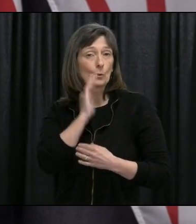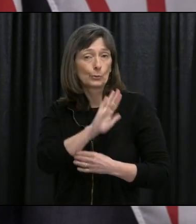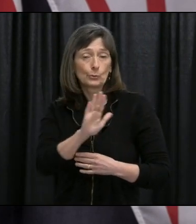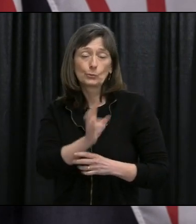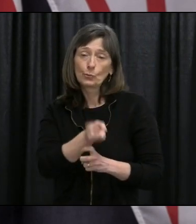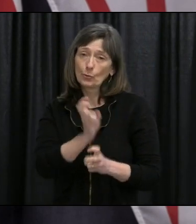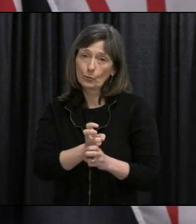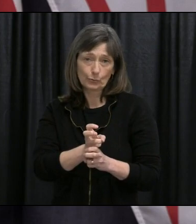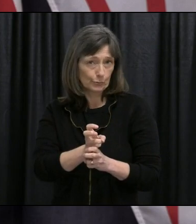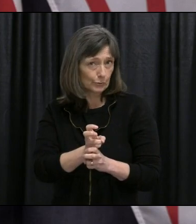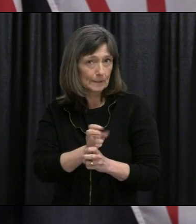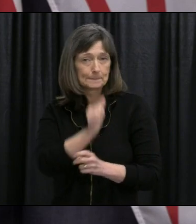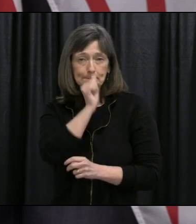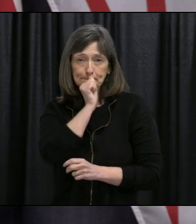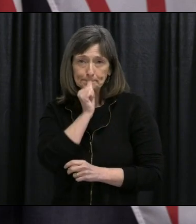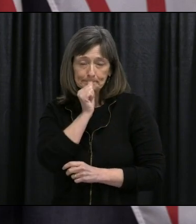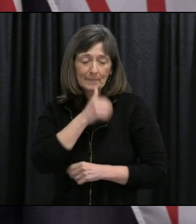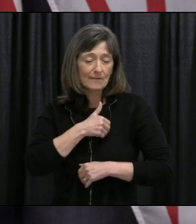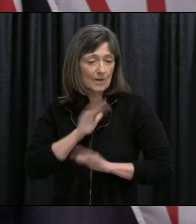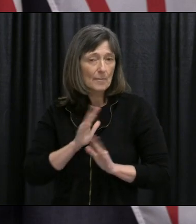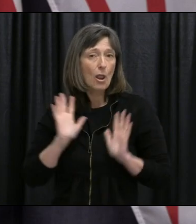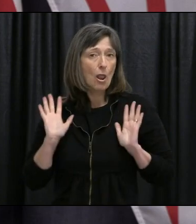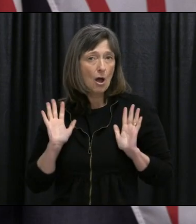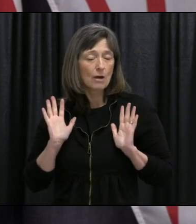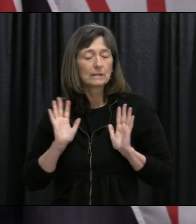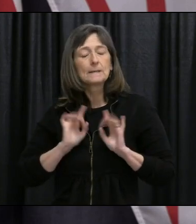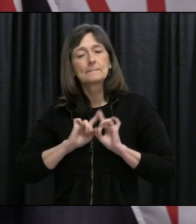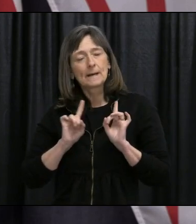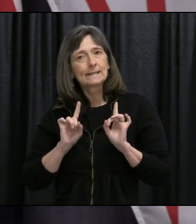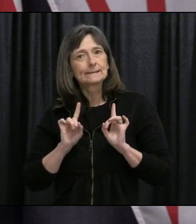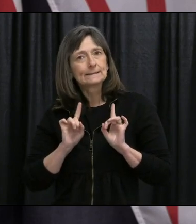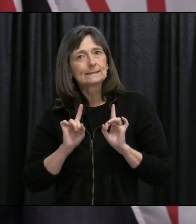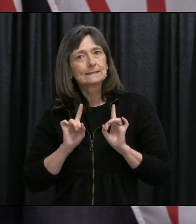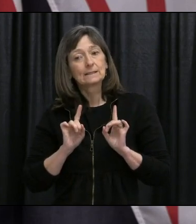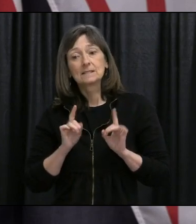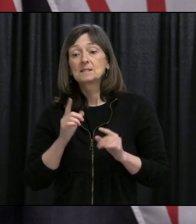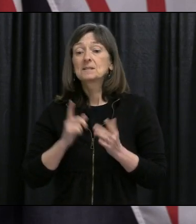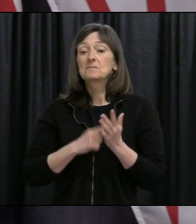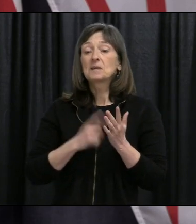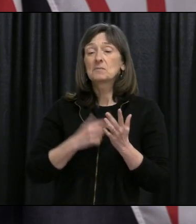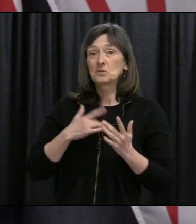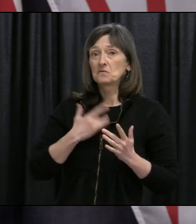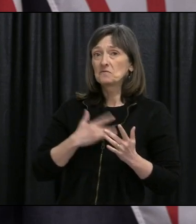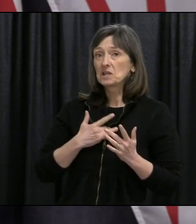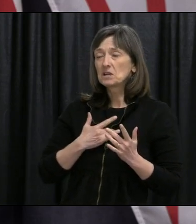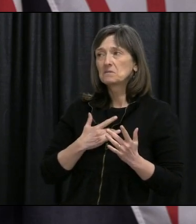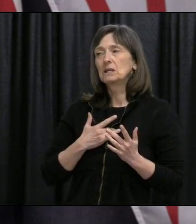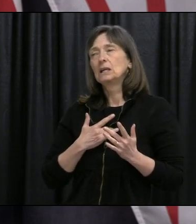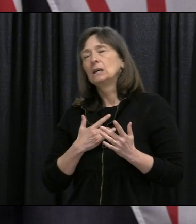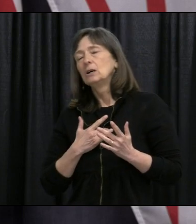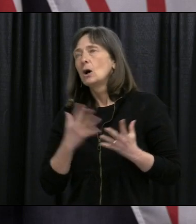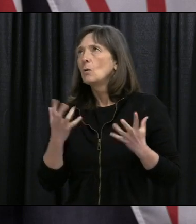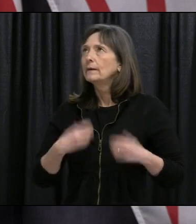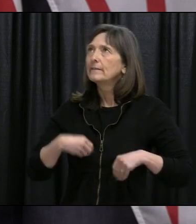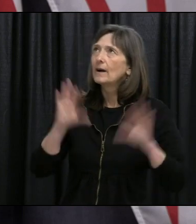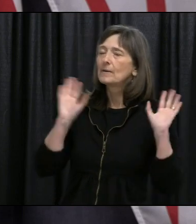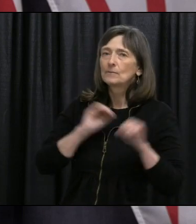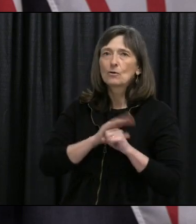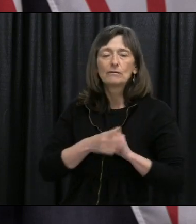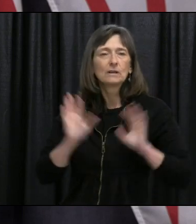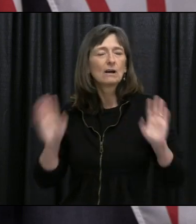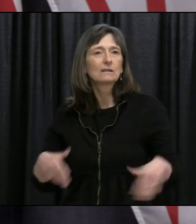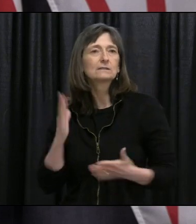personal sacrifice, but on days when we feel like throwing in the towel on COVID-19, I hope we can each find renewed inspiration